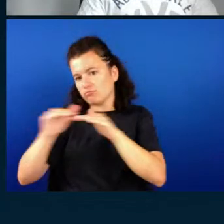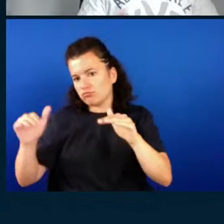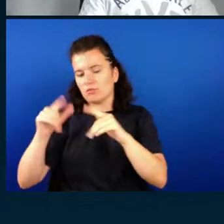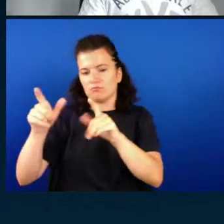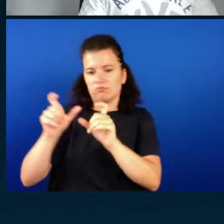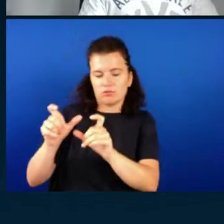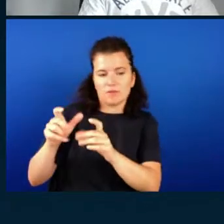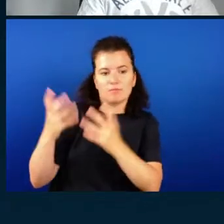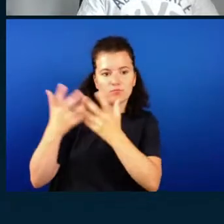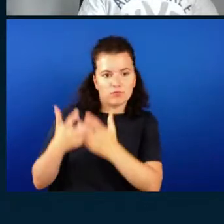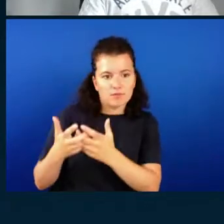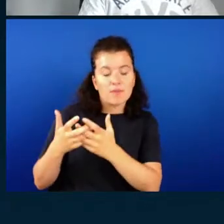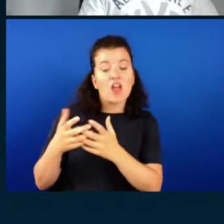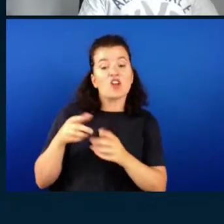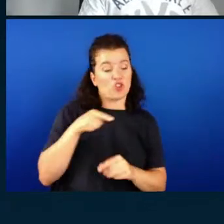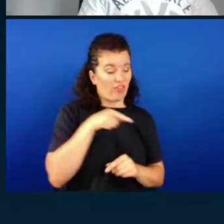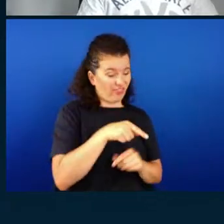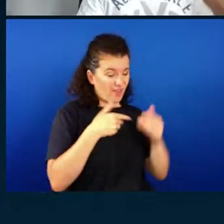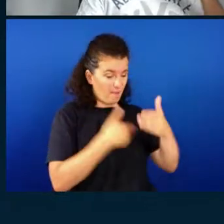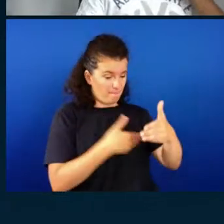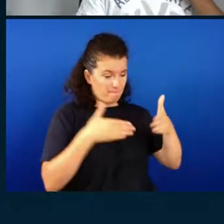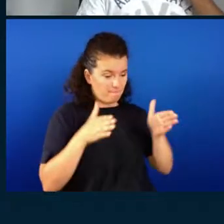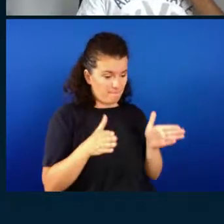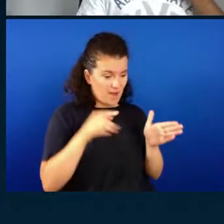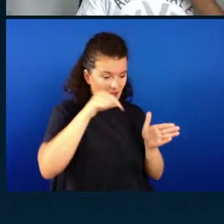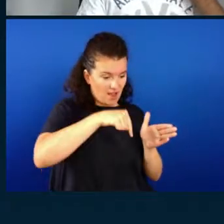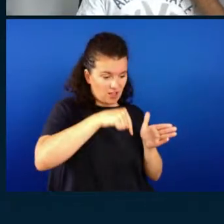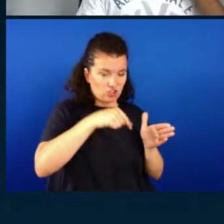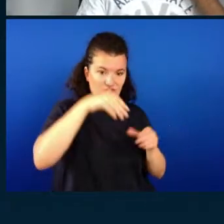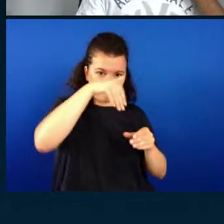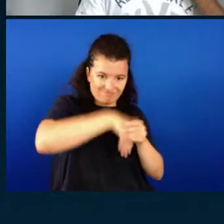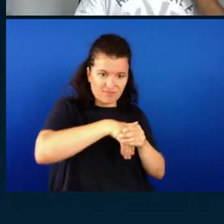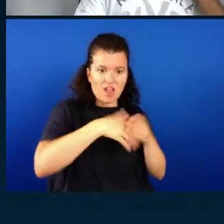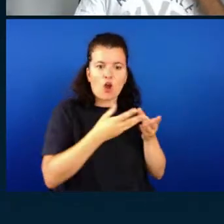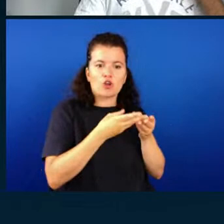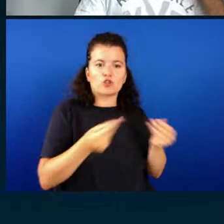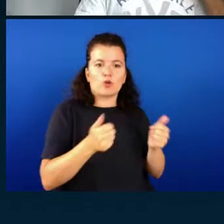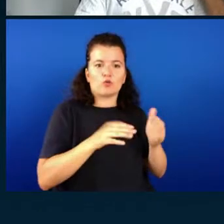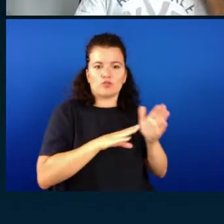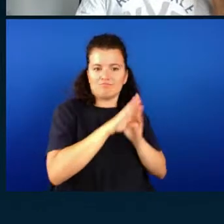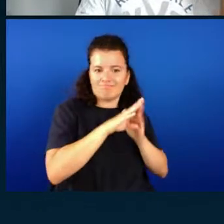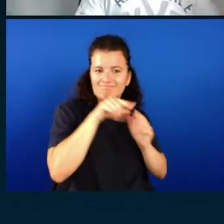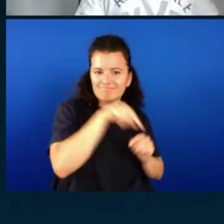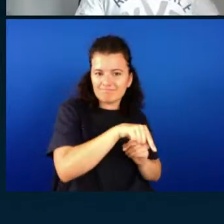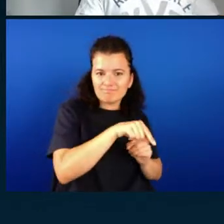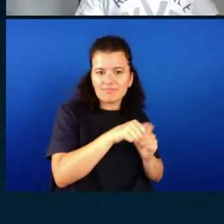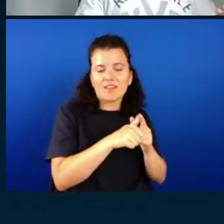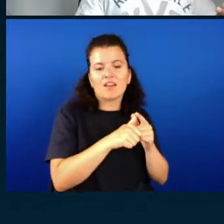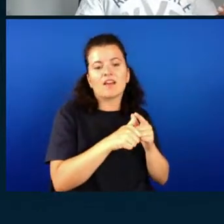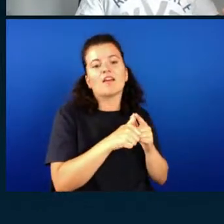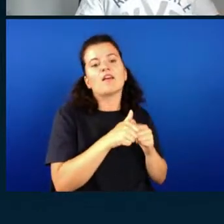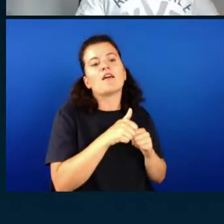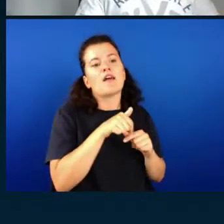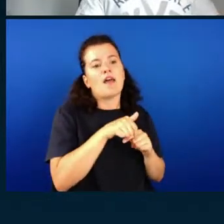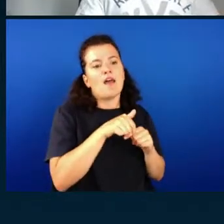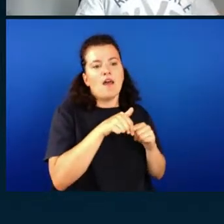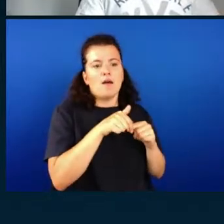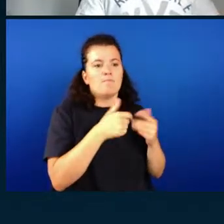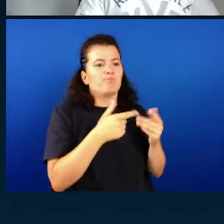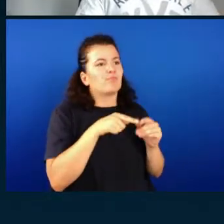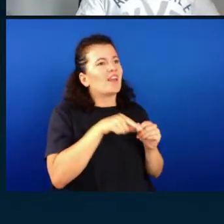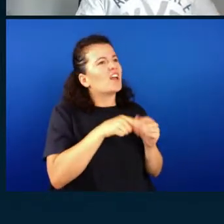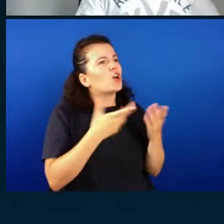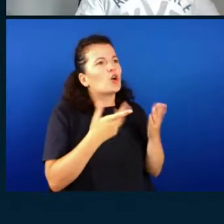a solution package, a solution building block for the DevOps teams. And a solution building block is something like